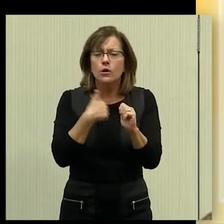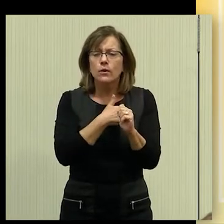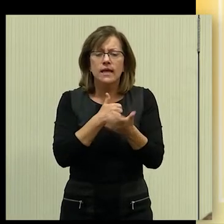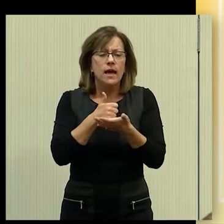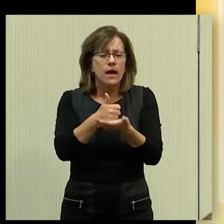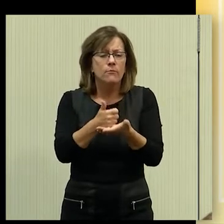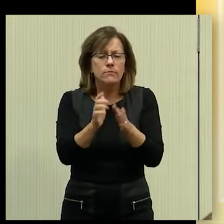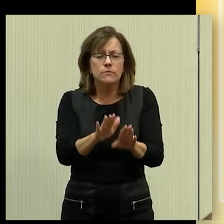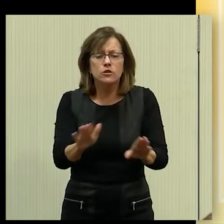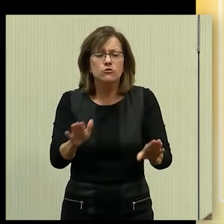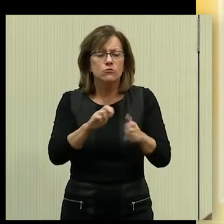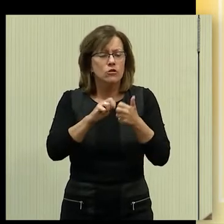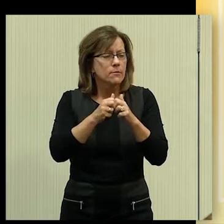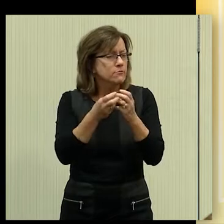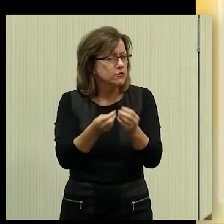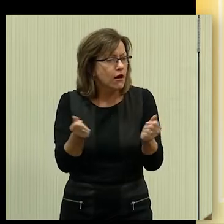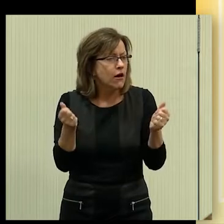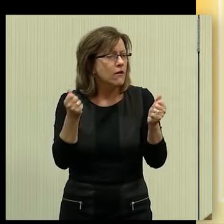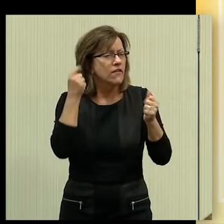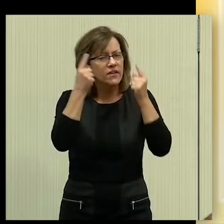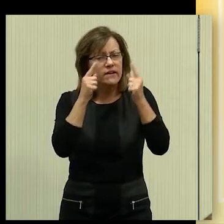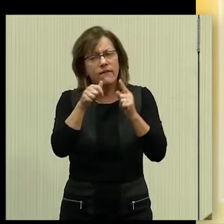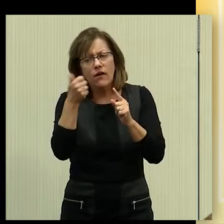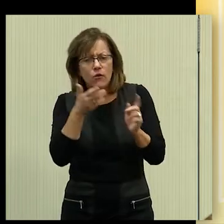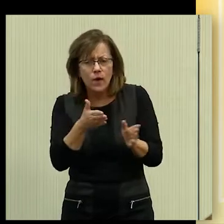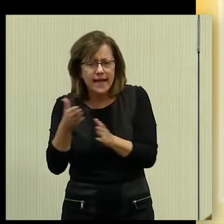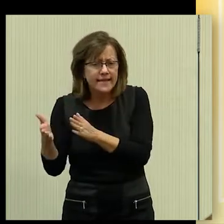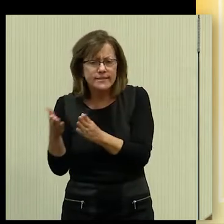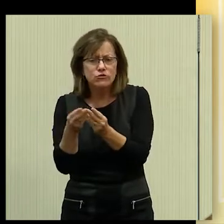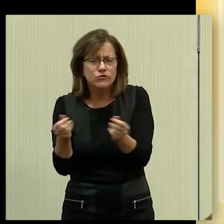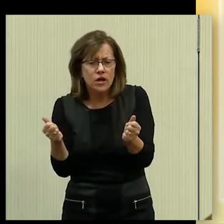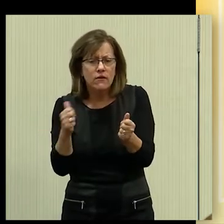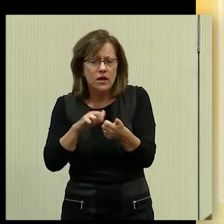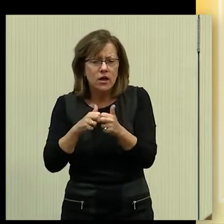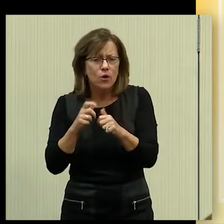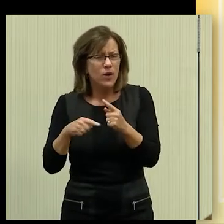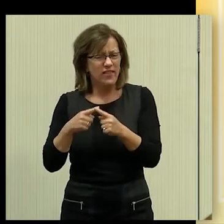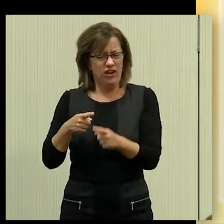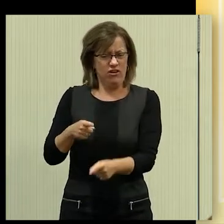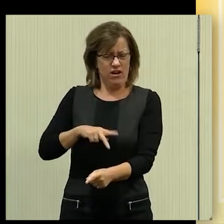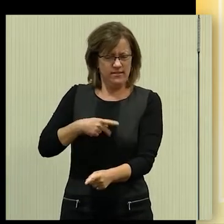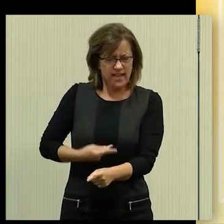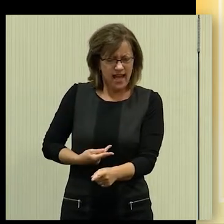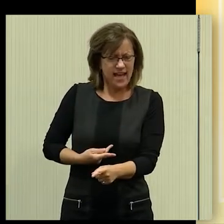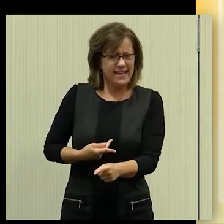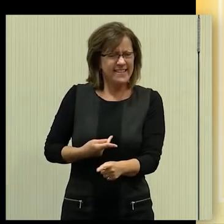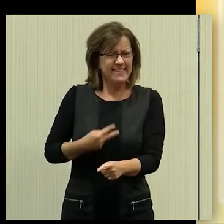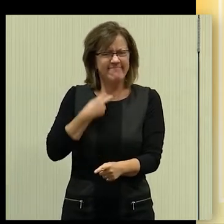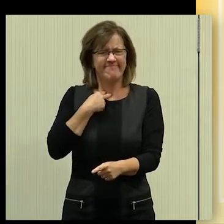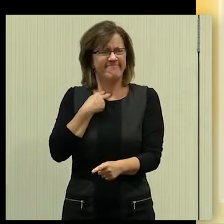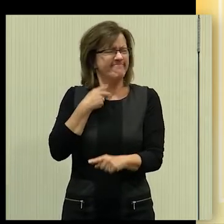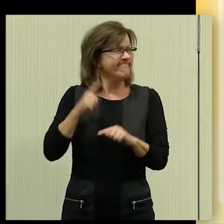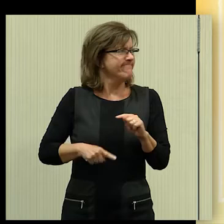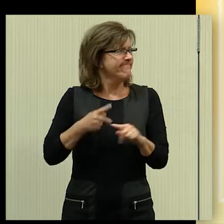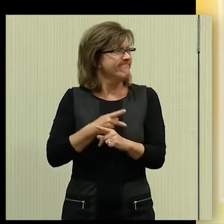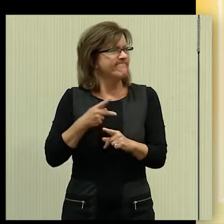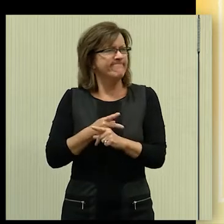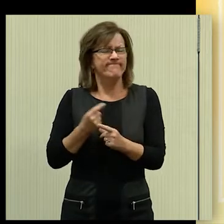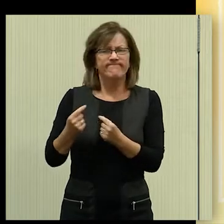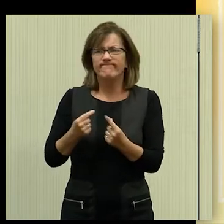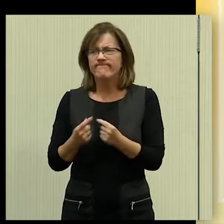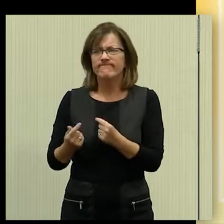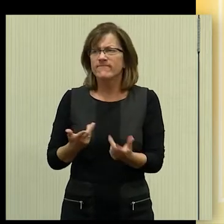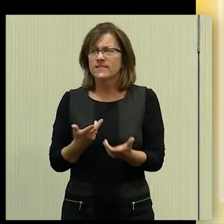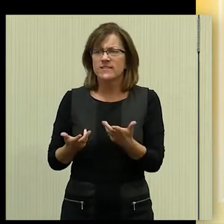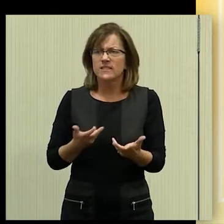help children problem solve and think of alternative solutions when they're upset about something or they can't figure out how to solve a problem. There aren't